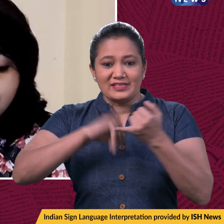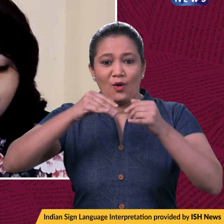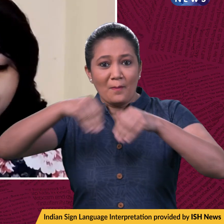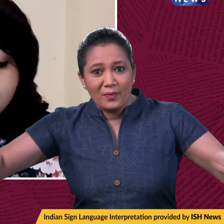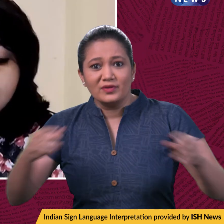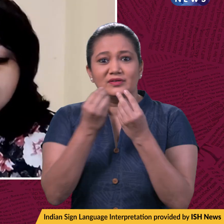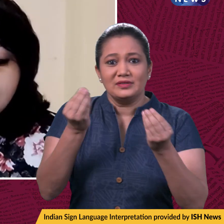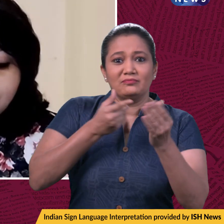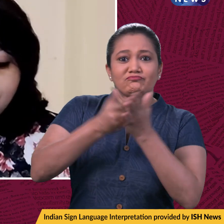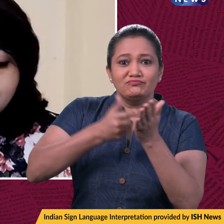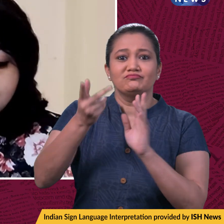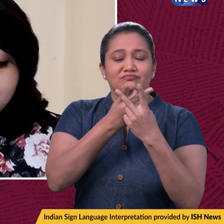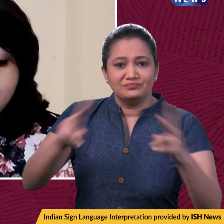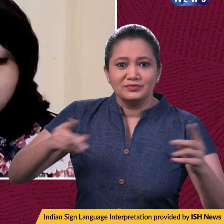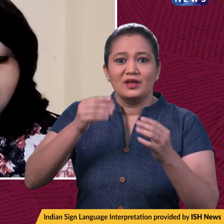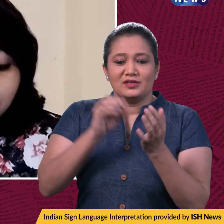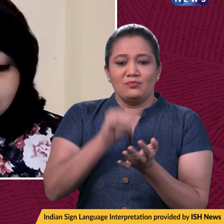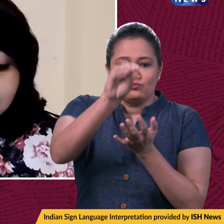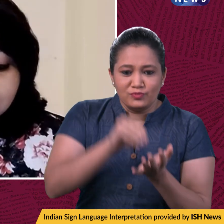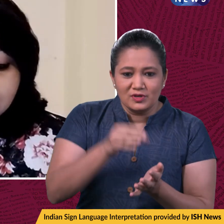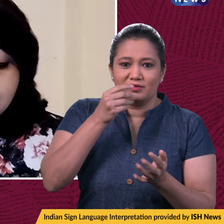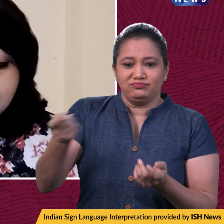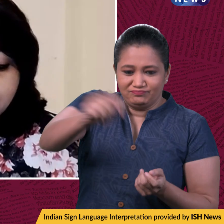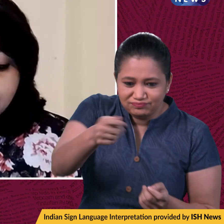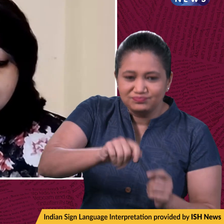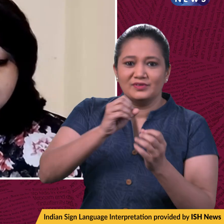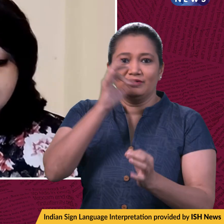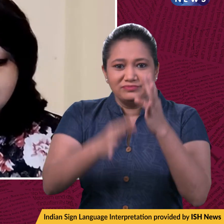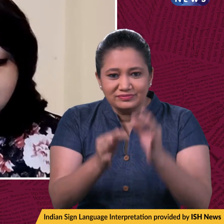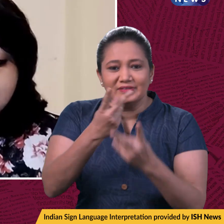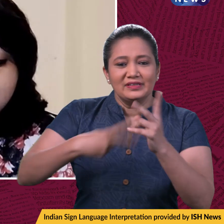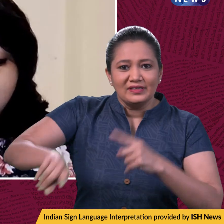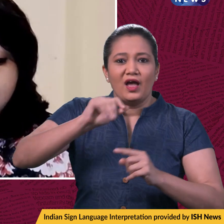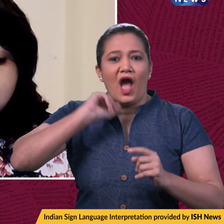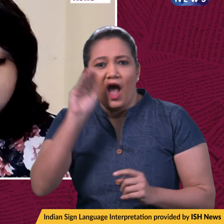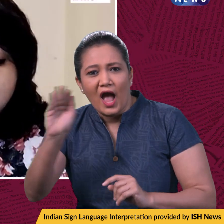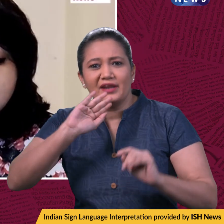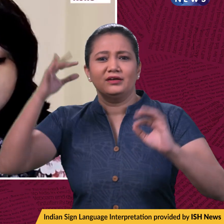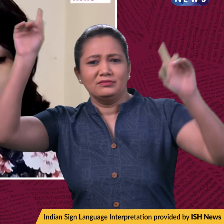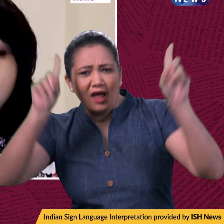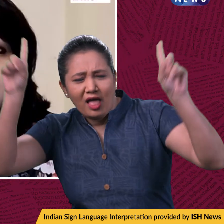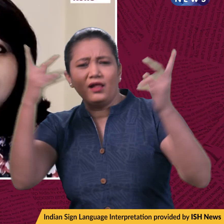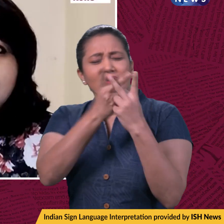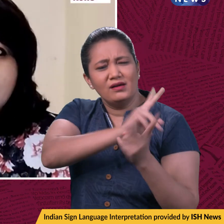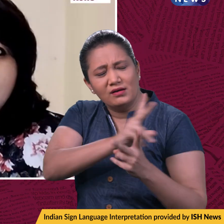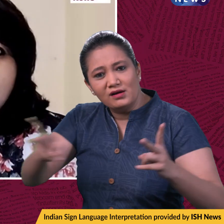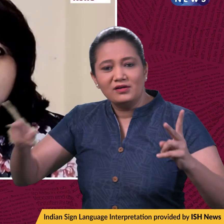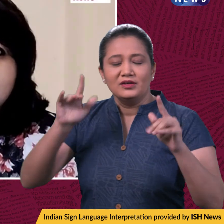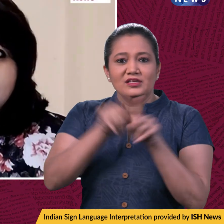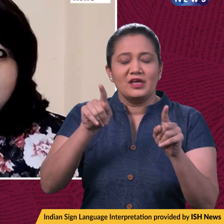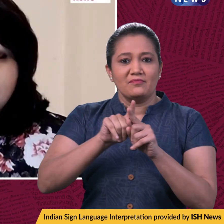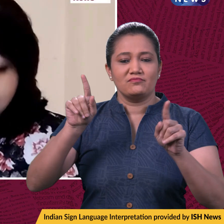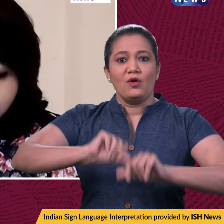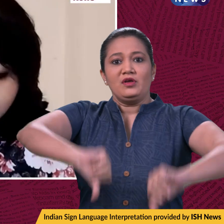to Singhu border, some farmers performed havans and sang kirtans and some danced to Bhangra songs to mark the day